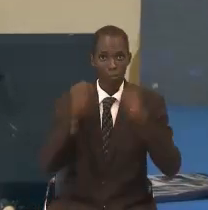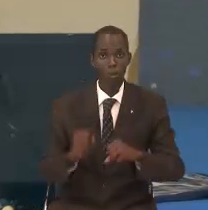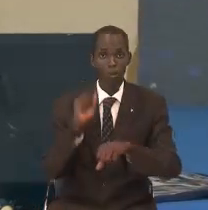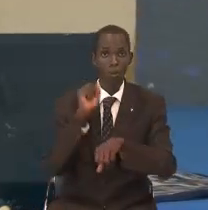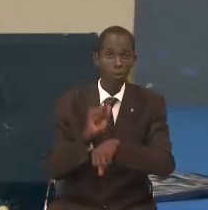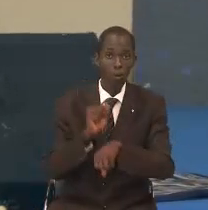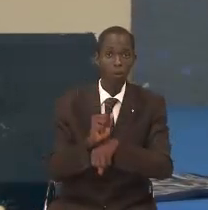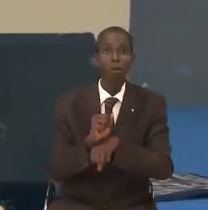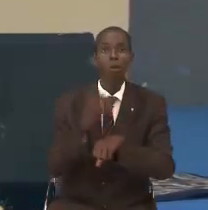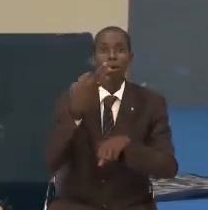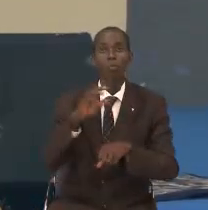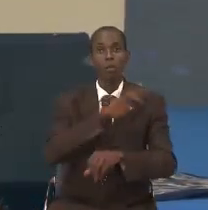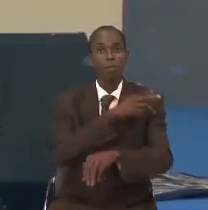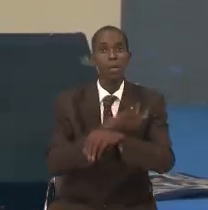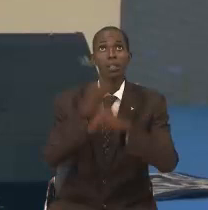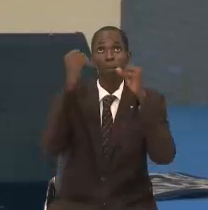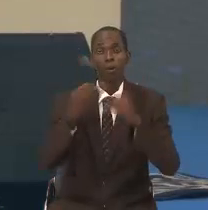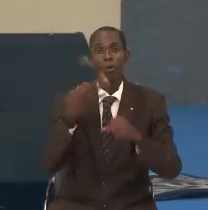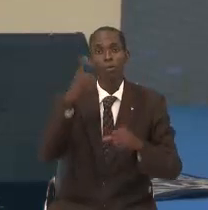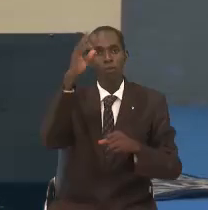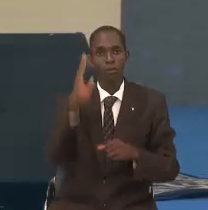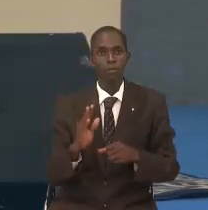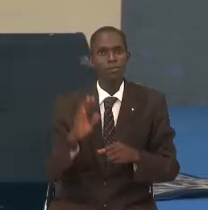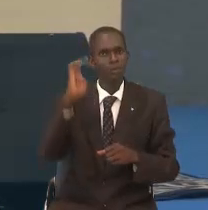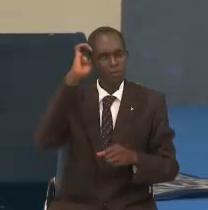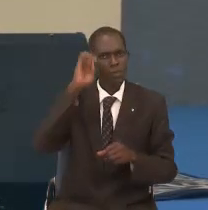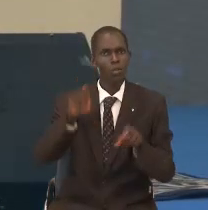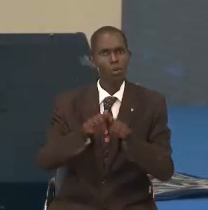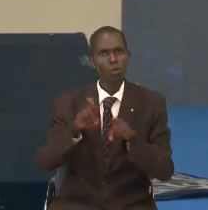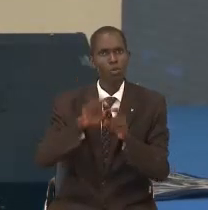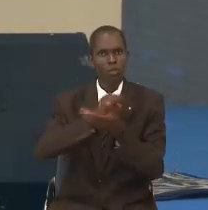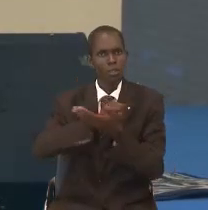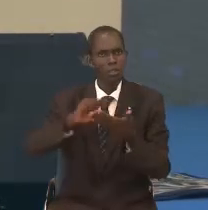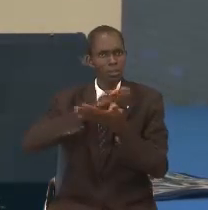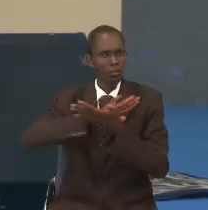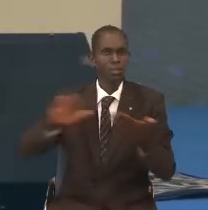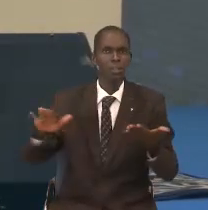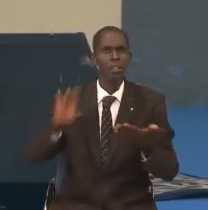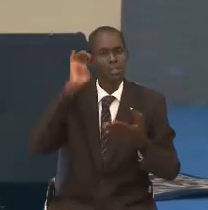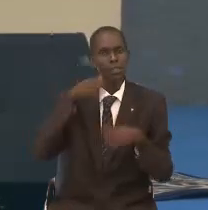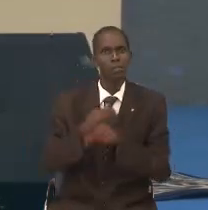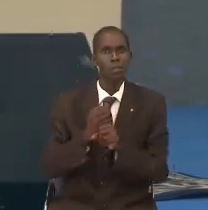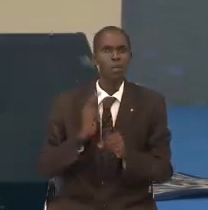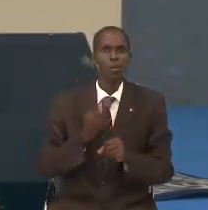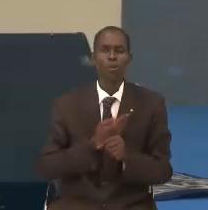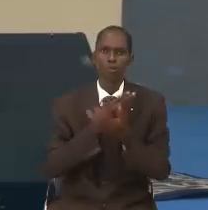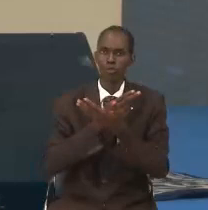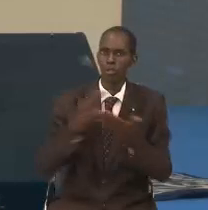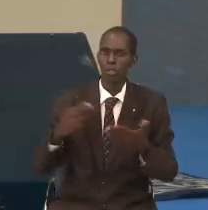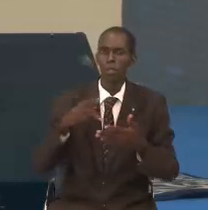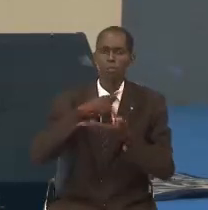mighty power of God, he sanctifies. And it makes us holy. And it purifies